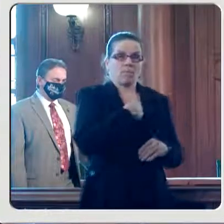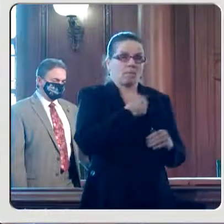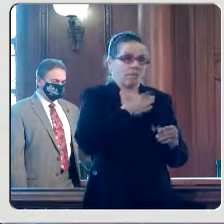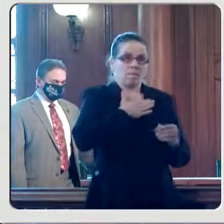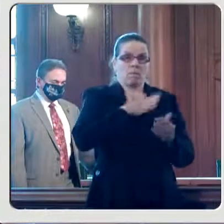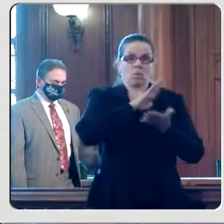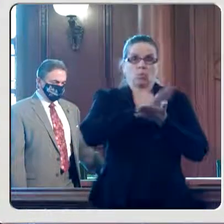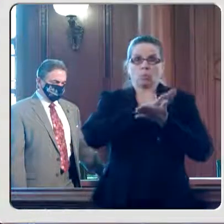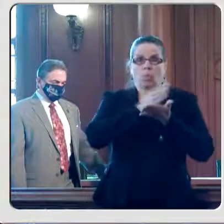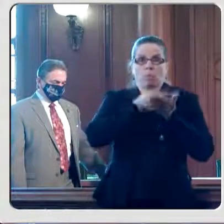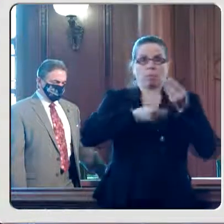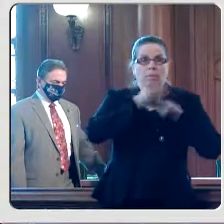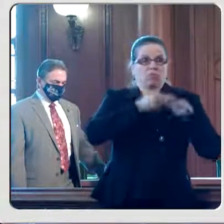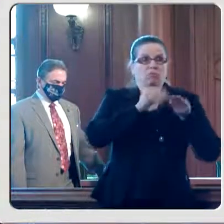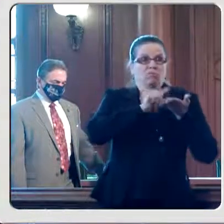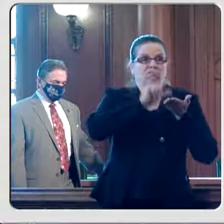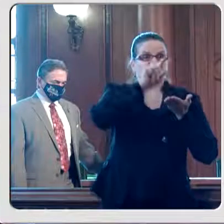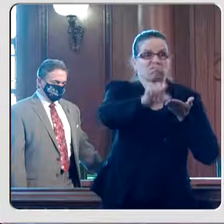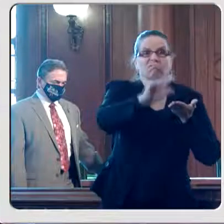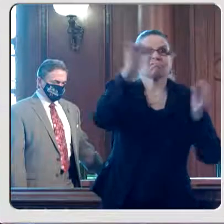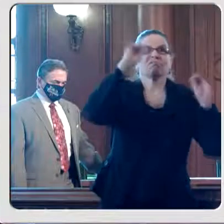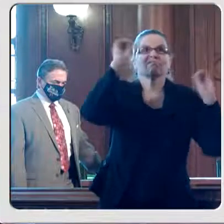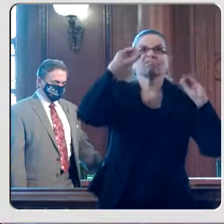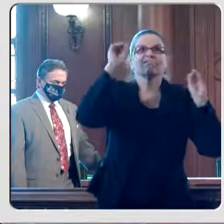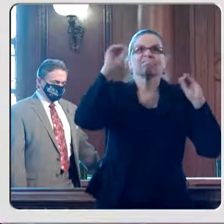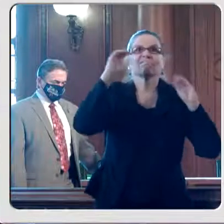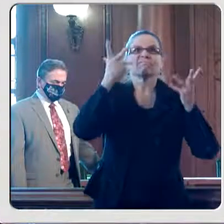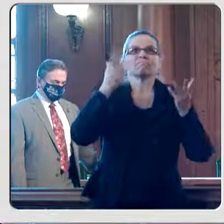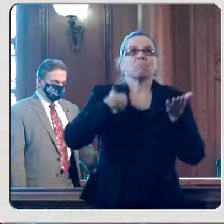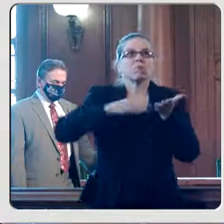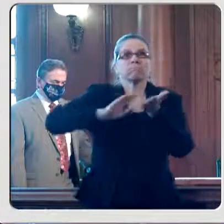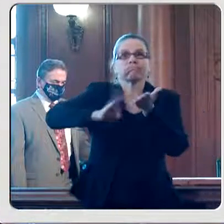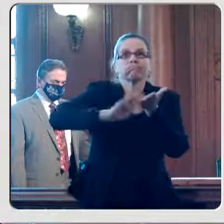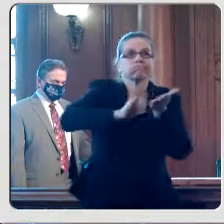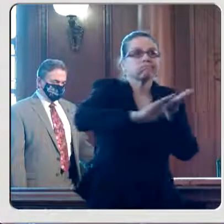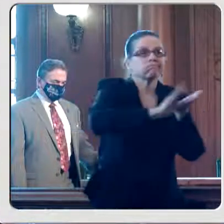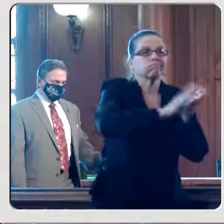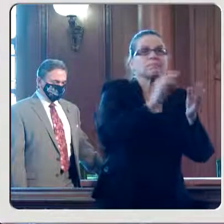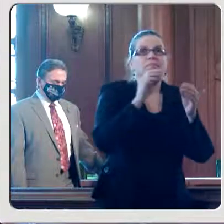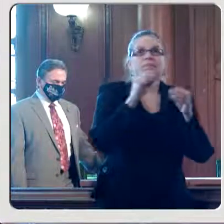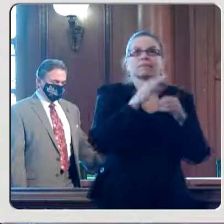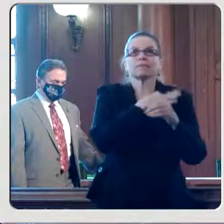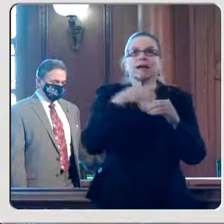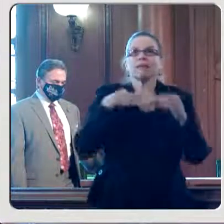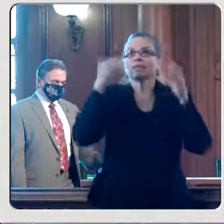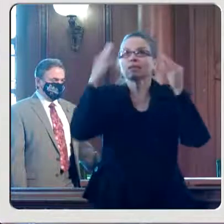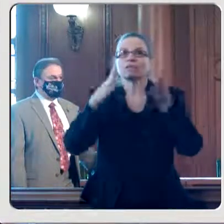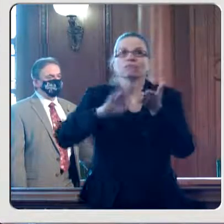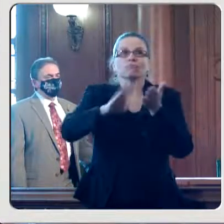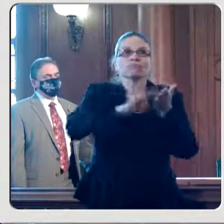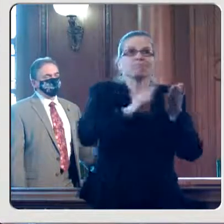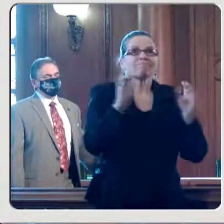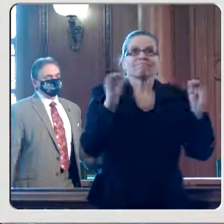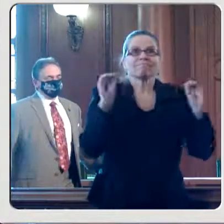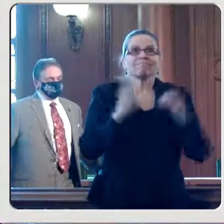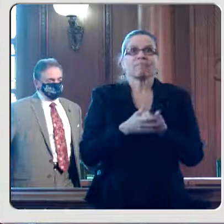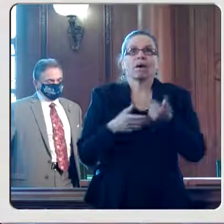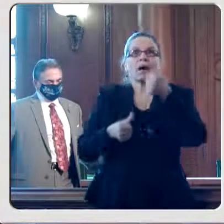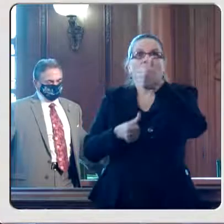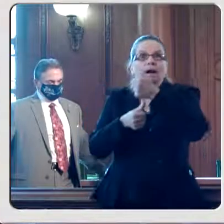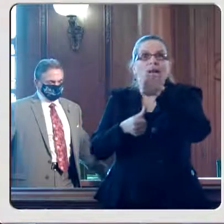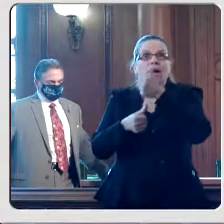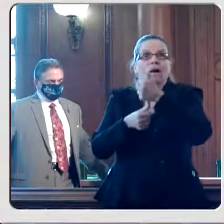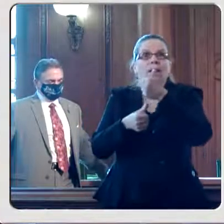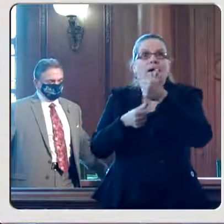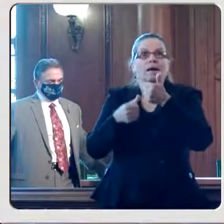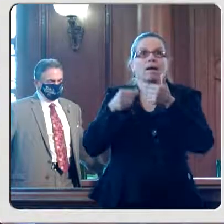laid off any employees, so we've been able to keep all of our teachers in place, our paras in place, so that we can provide quality services to our kids.